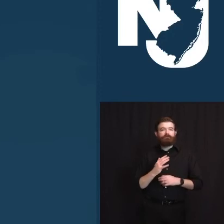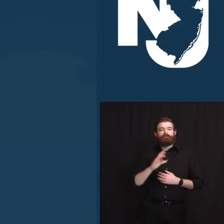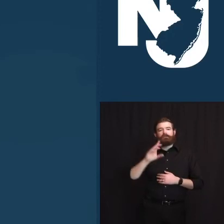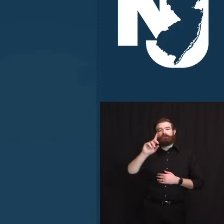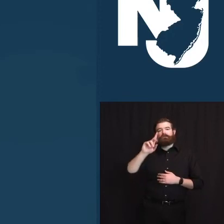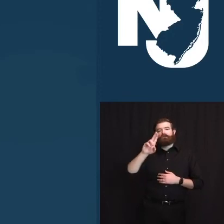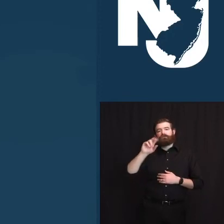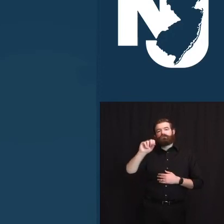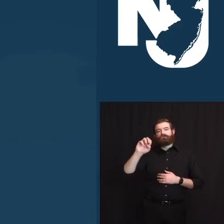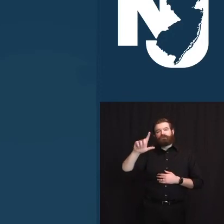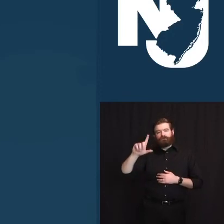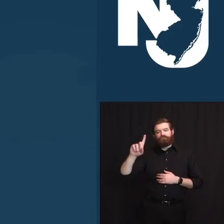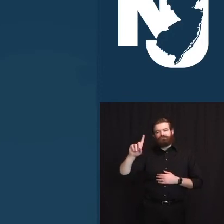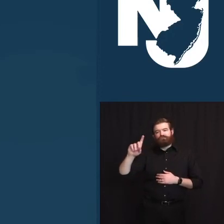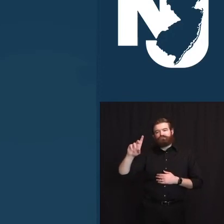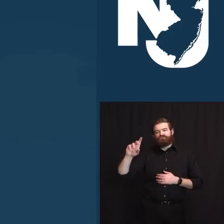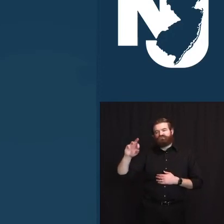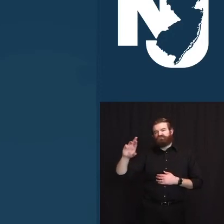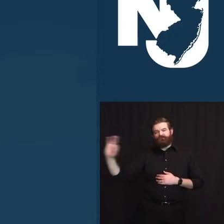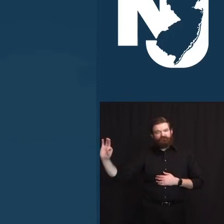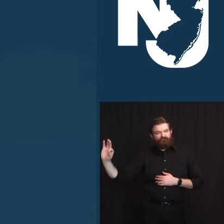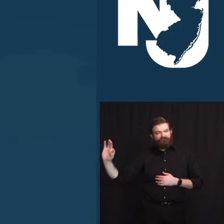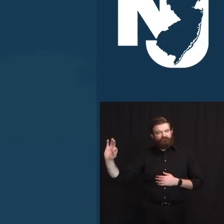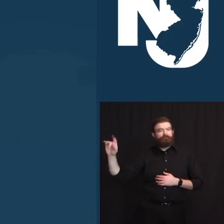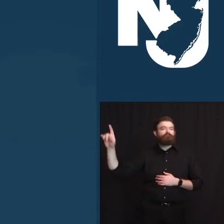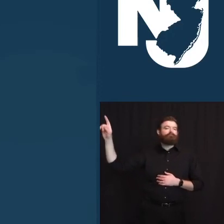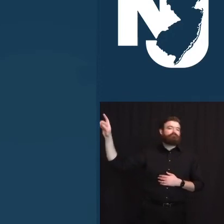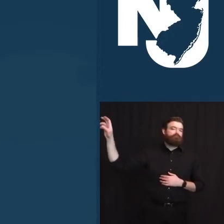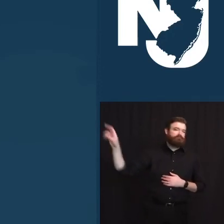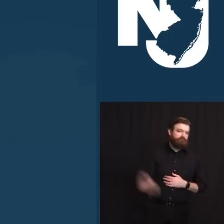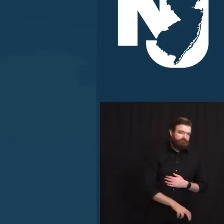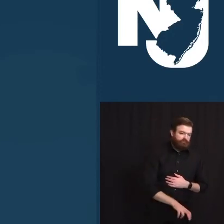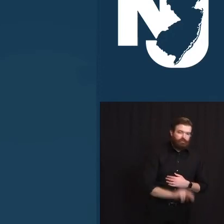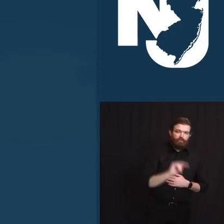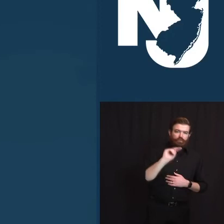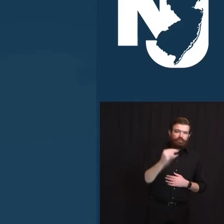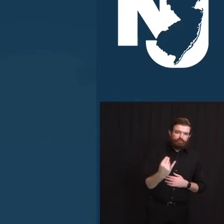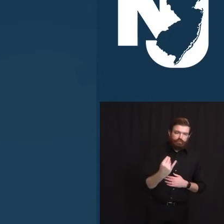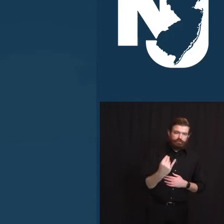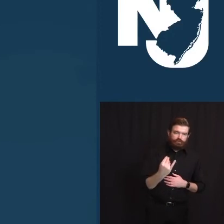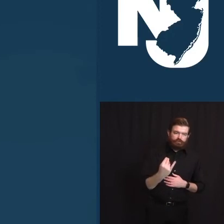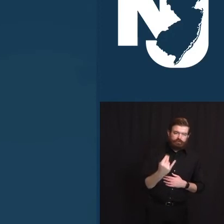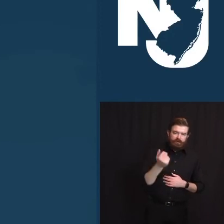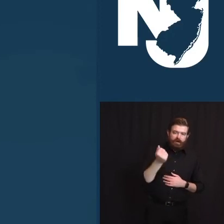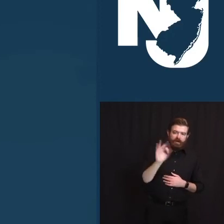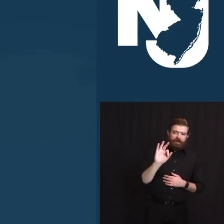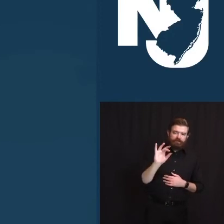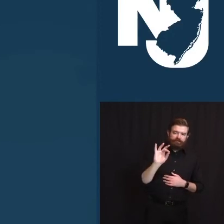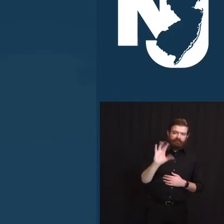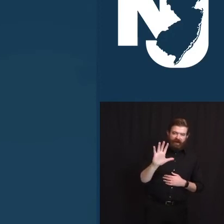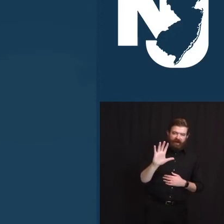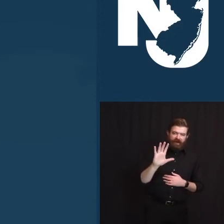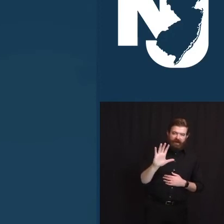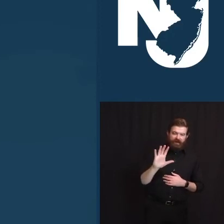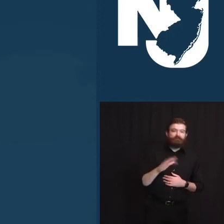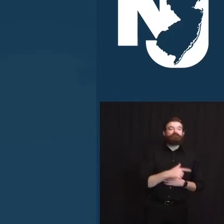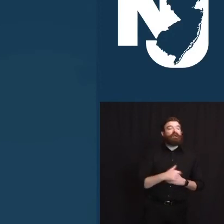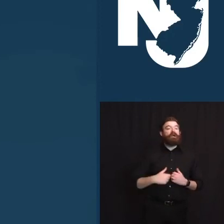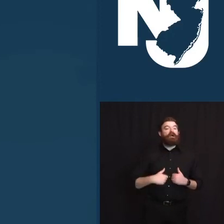he made New Jersey his home upon his immigration to the United States in 1985. He had lived in Washington Township